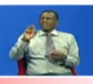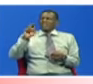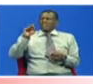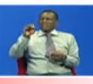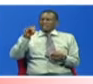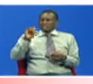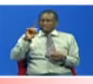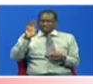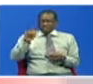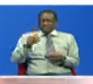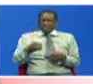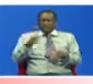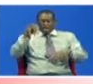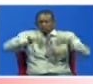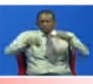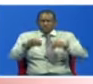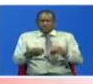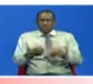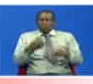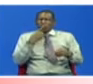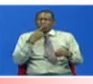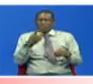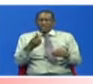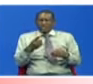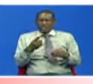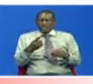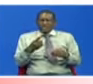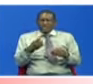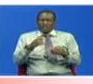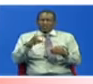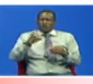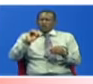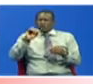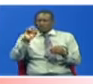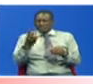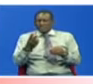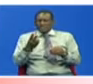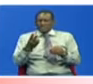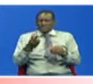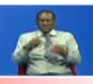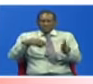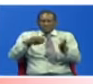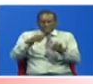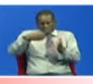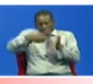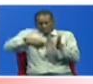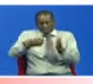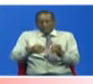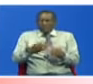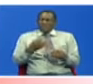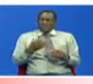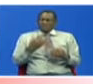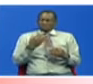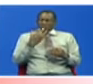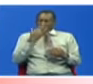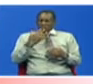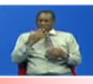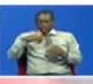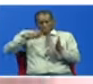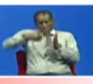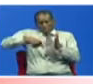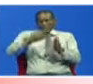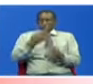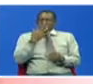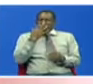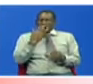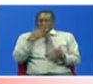contributing 100 high-flow nasal cannula oxygen therapy devices, i.e. ventilators, that